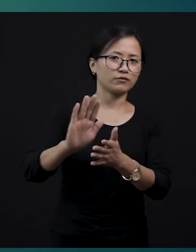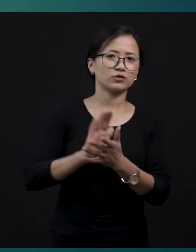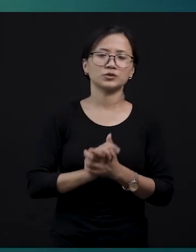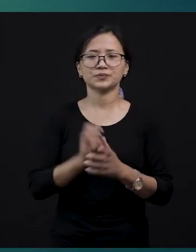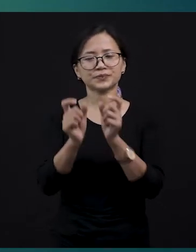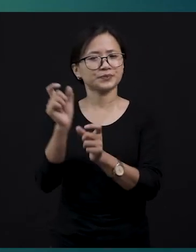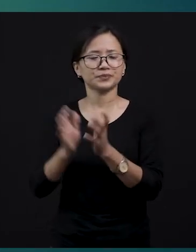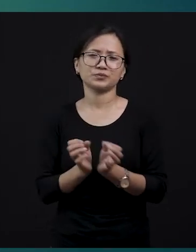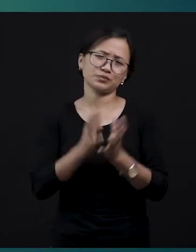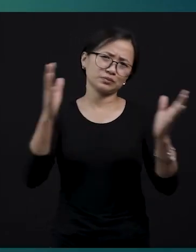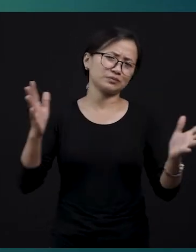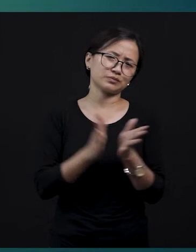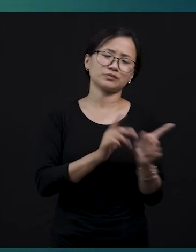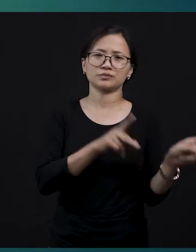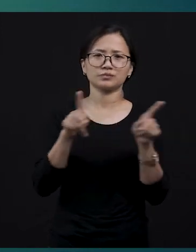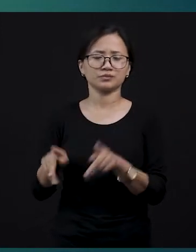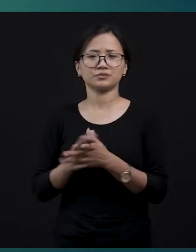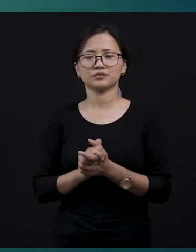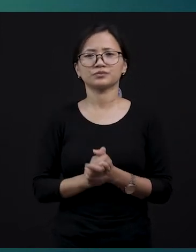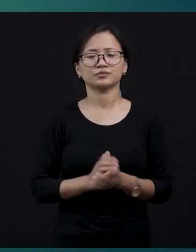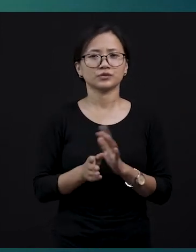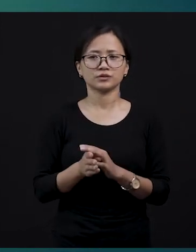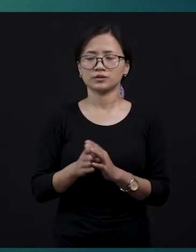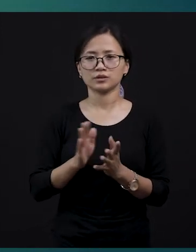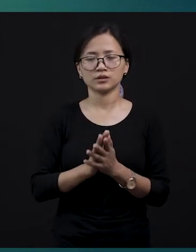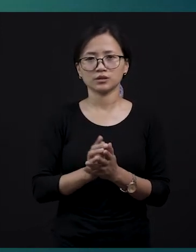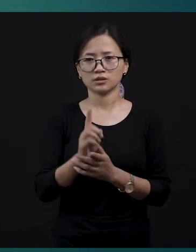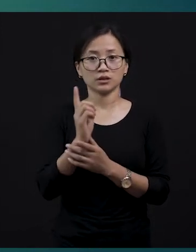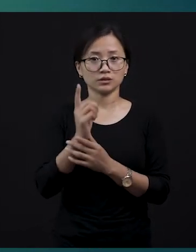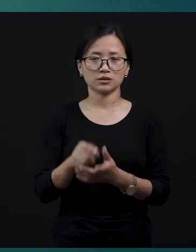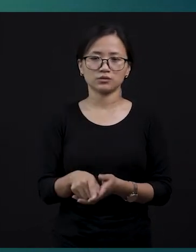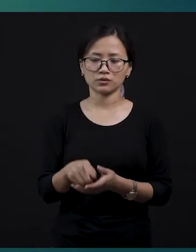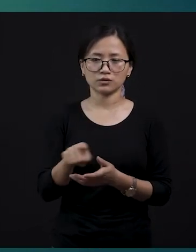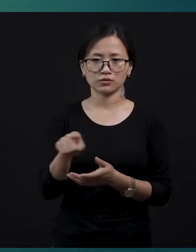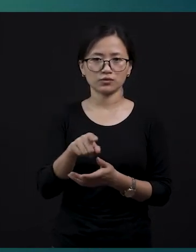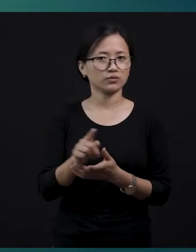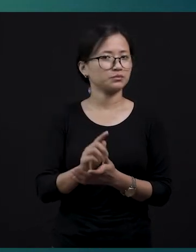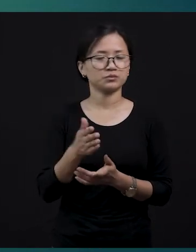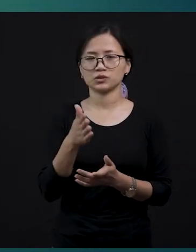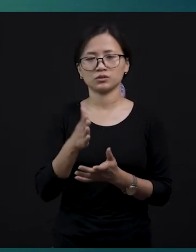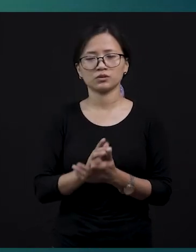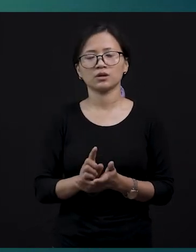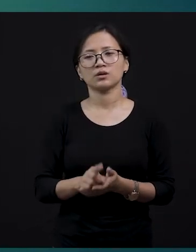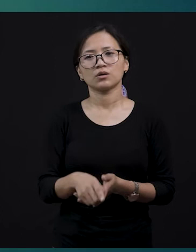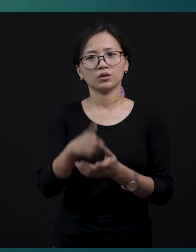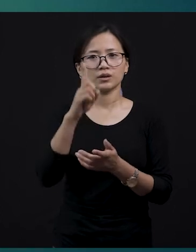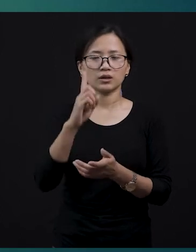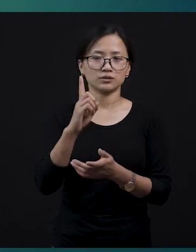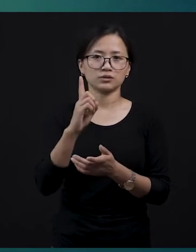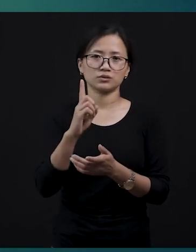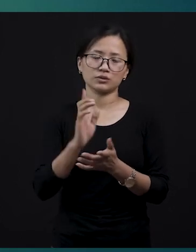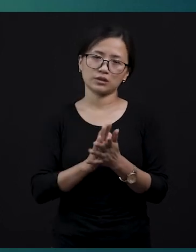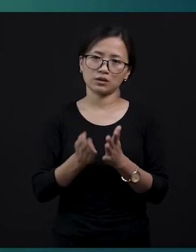okay? And it will hold its tail upright. That means its tail will not be on the ground or on the floor. It will hold